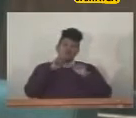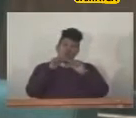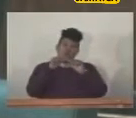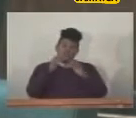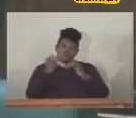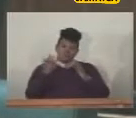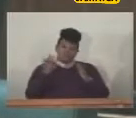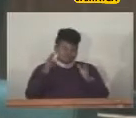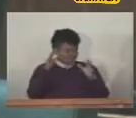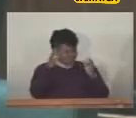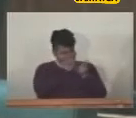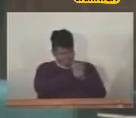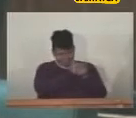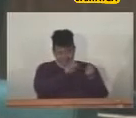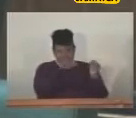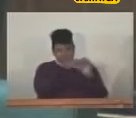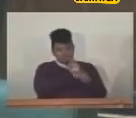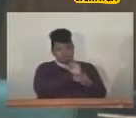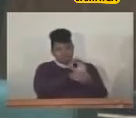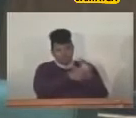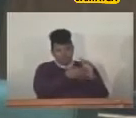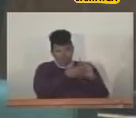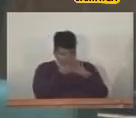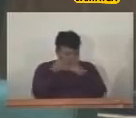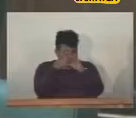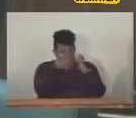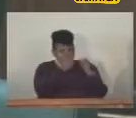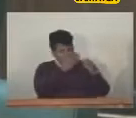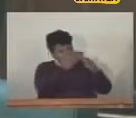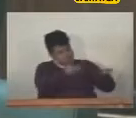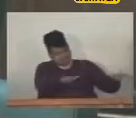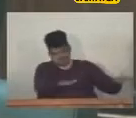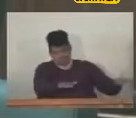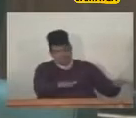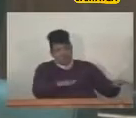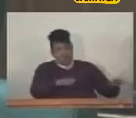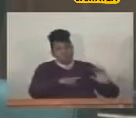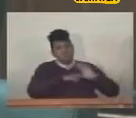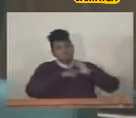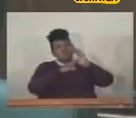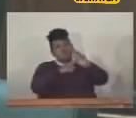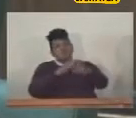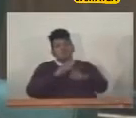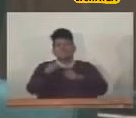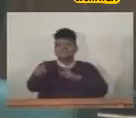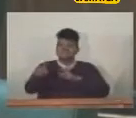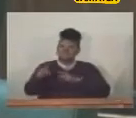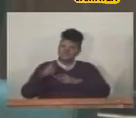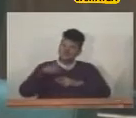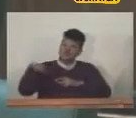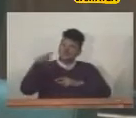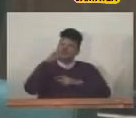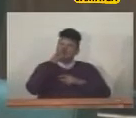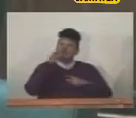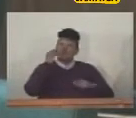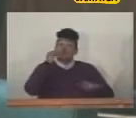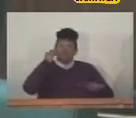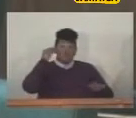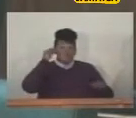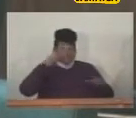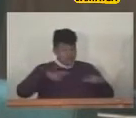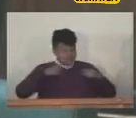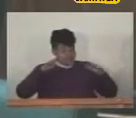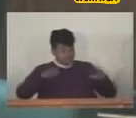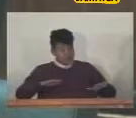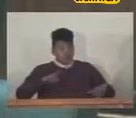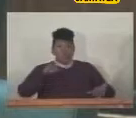disrupt the criminal network and demonstrate professionalism so those at home and abroad